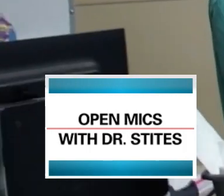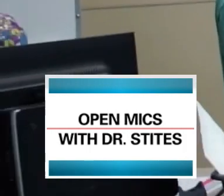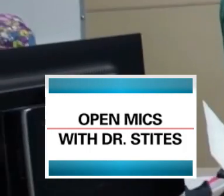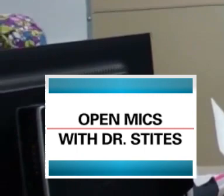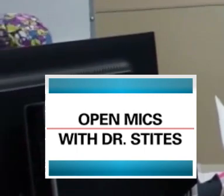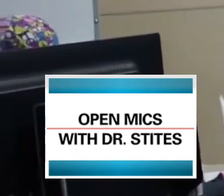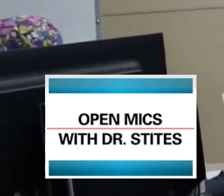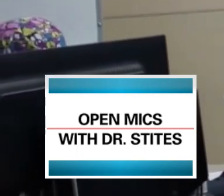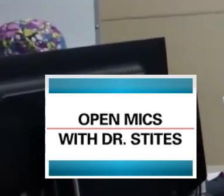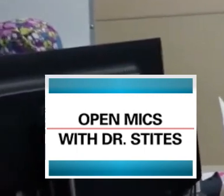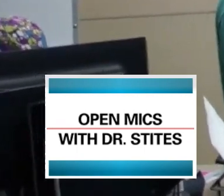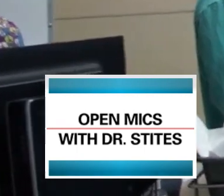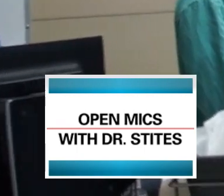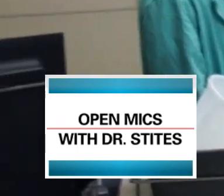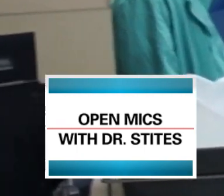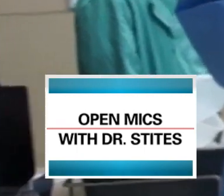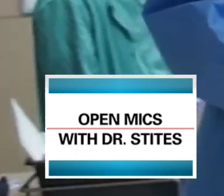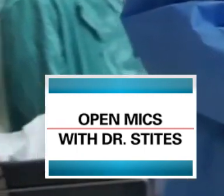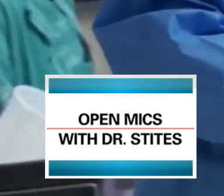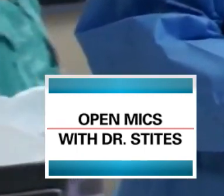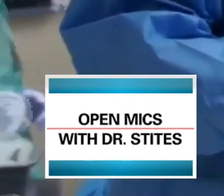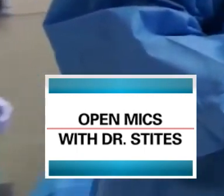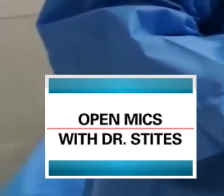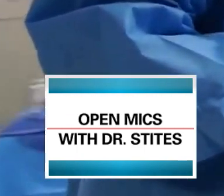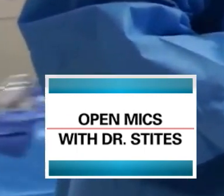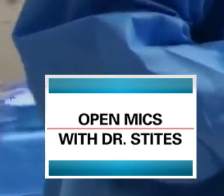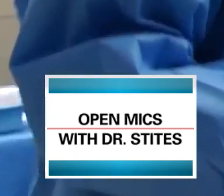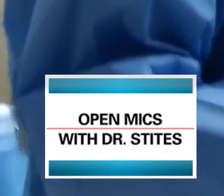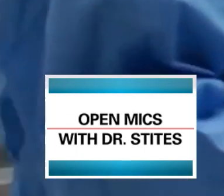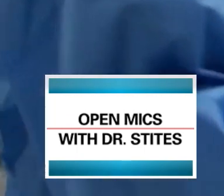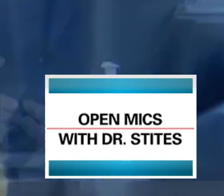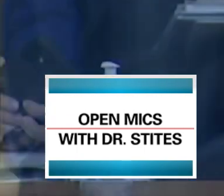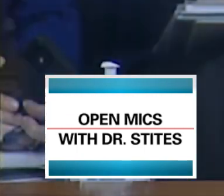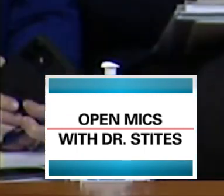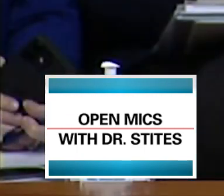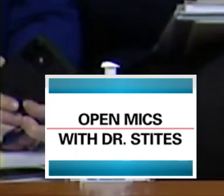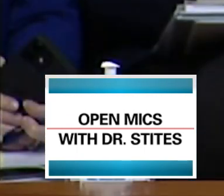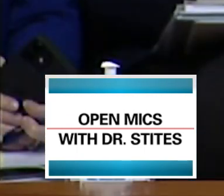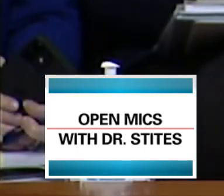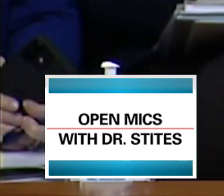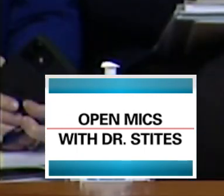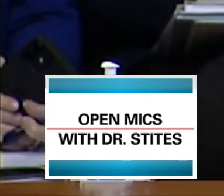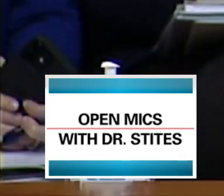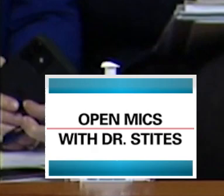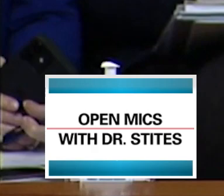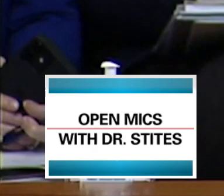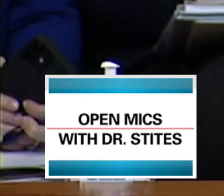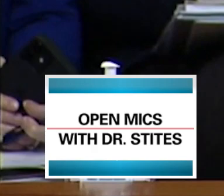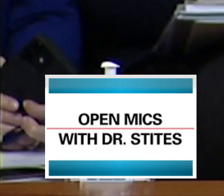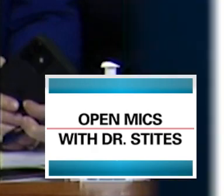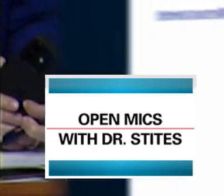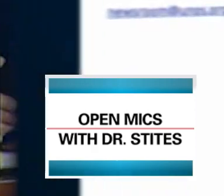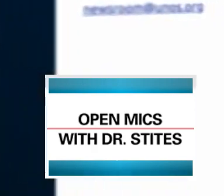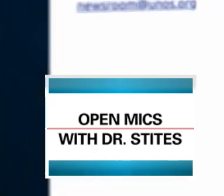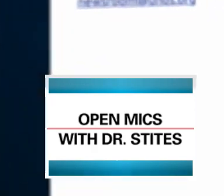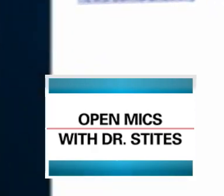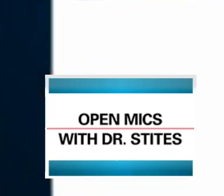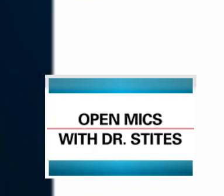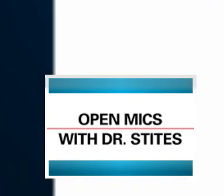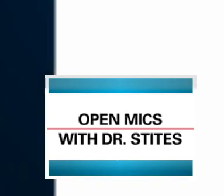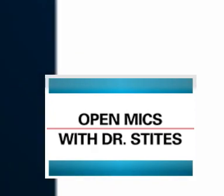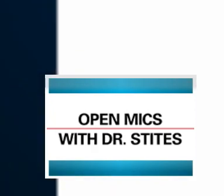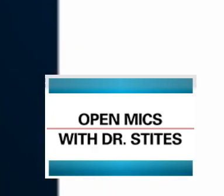might be better with separation of authority and responsibility. This is really about life and death. The stakes